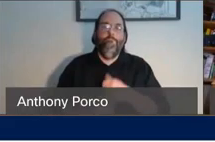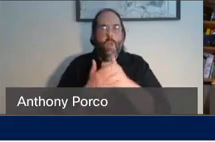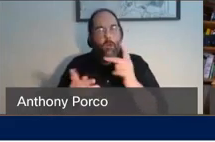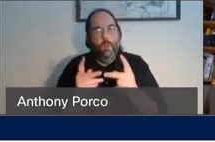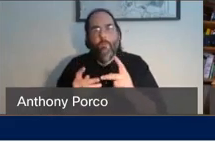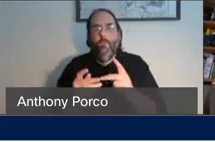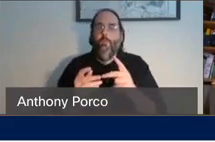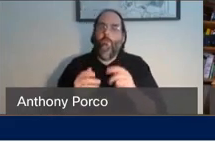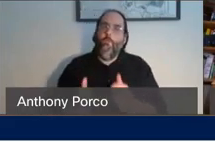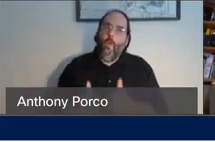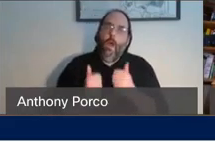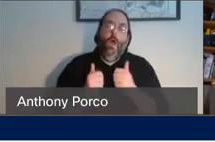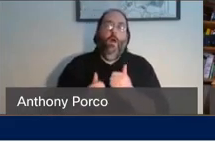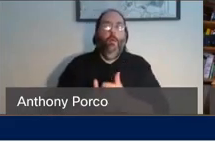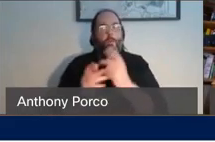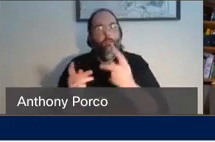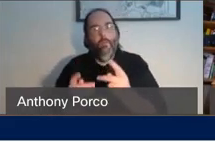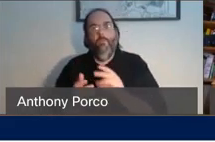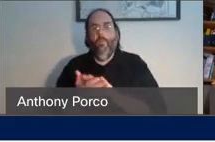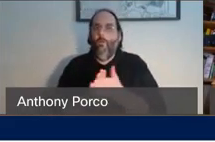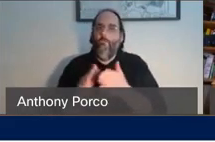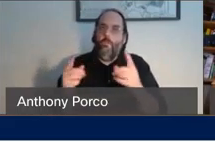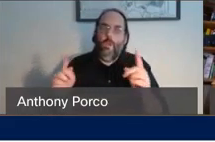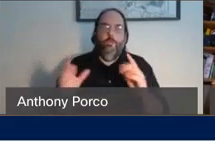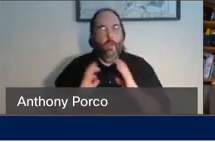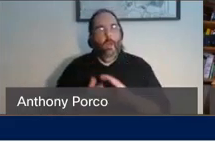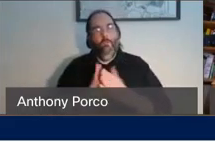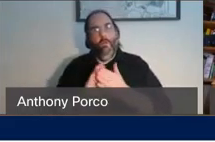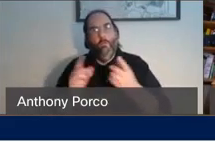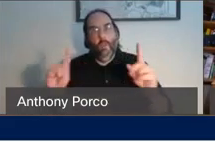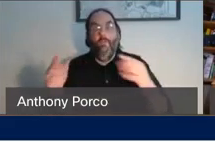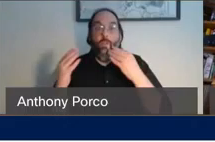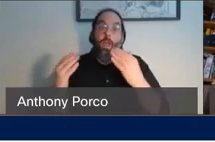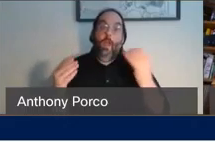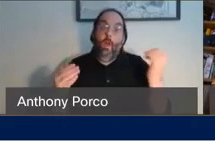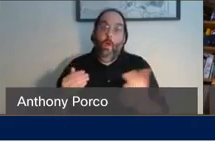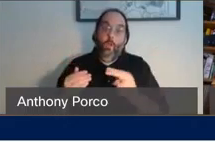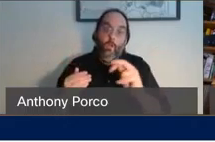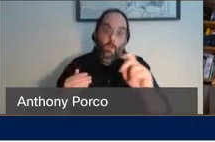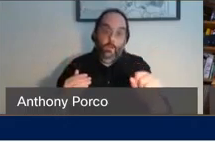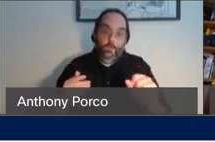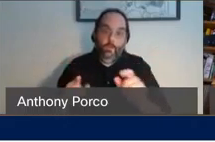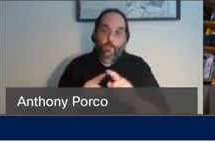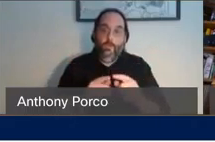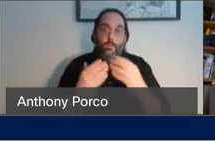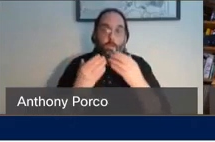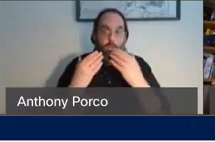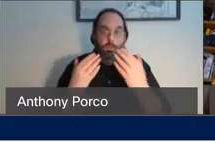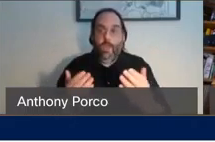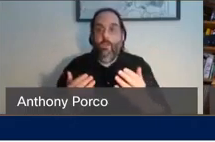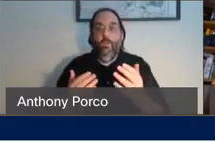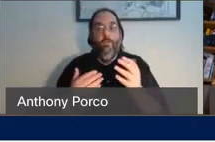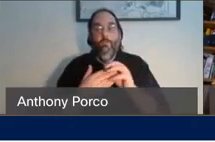this unprecedented time. So thank you to all the DDS. I'd also like to thank Director Reese for his leadership